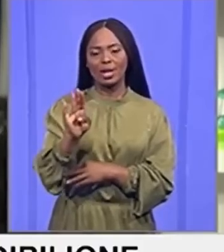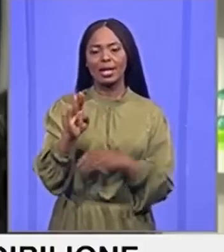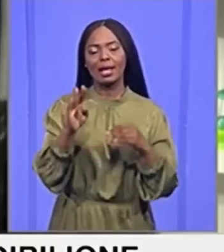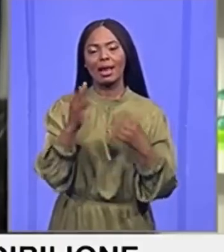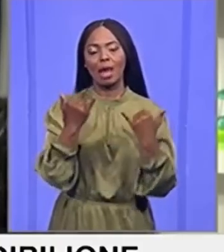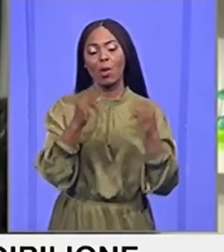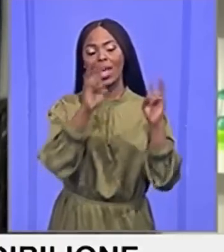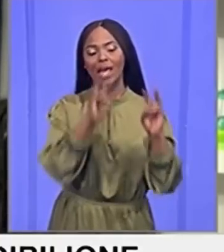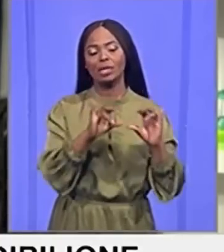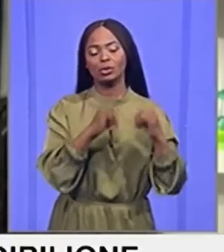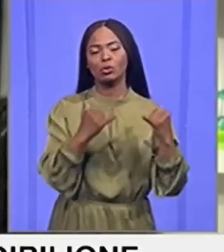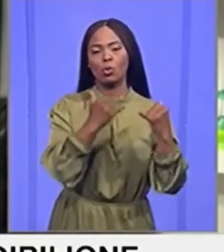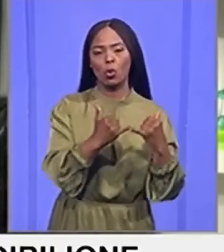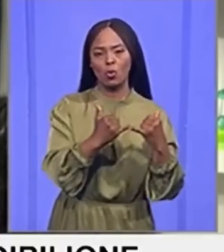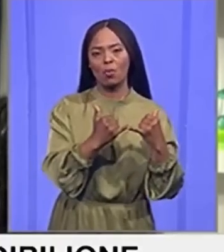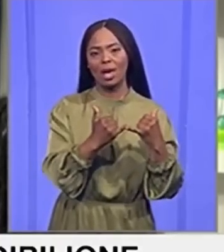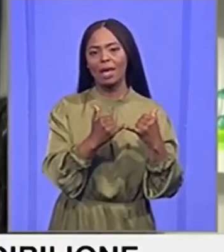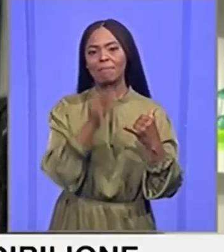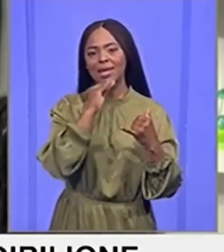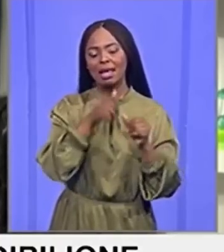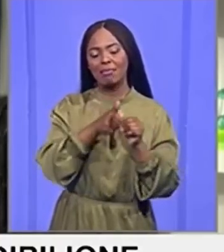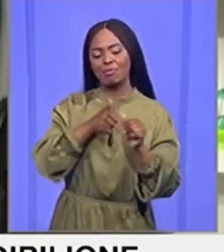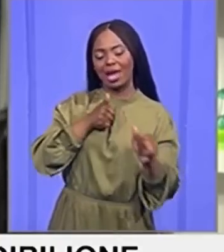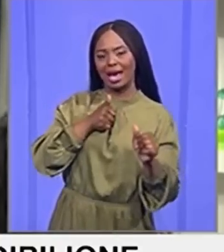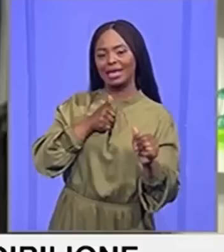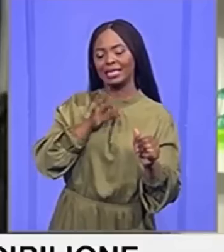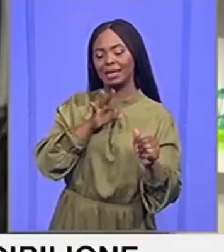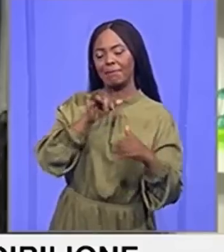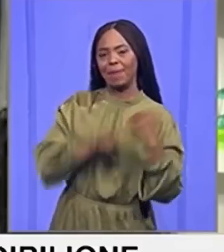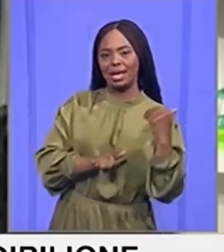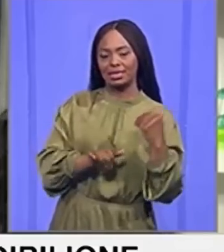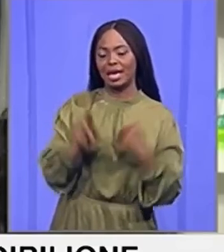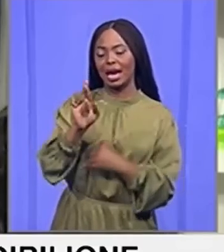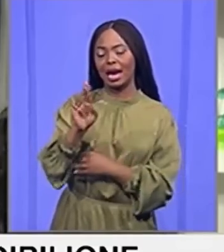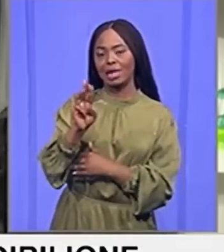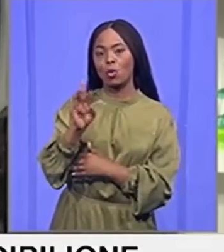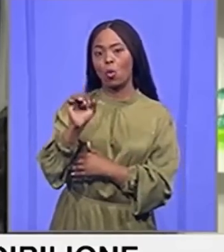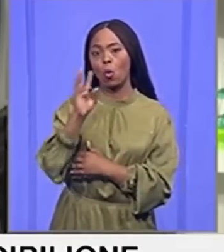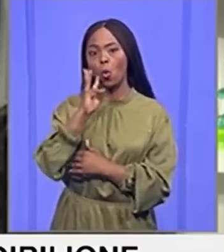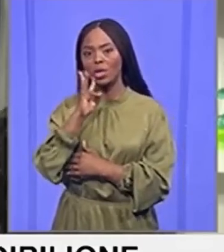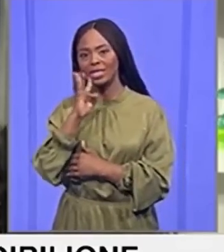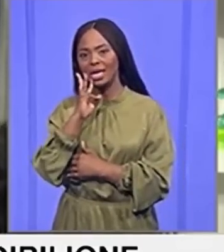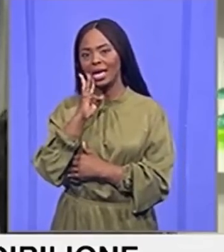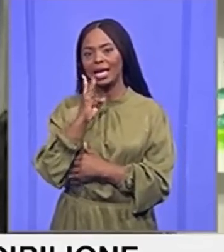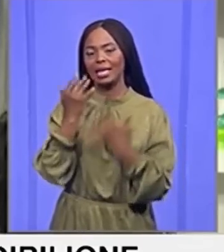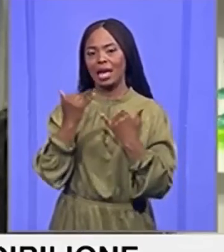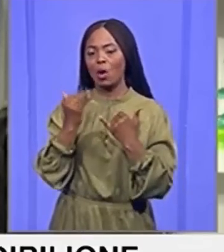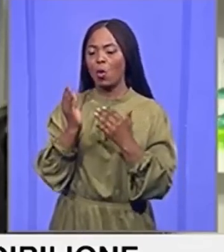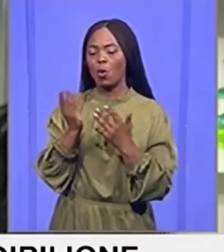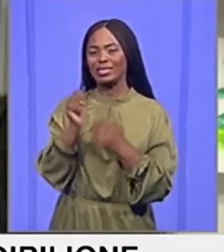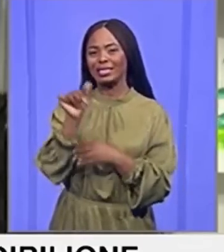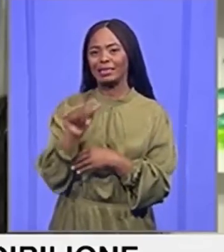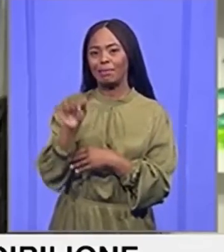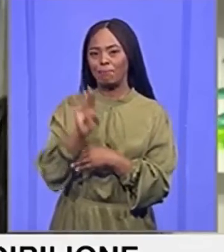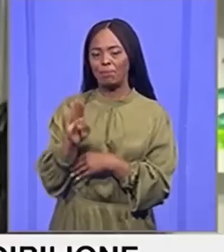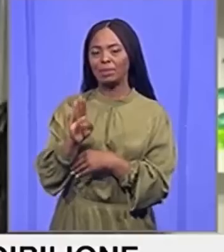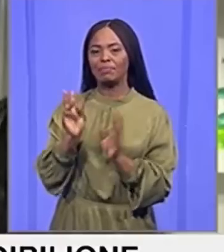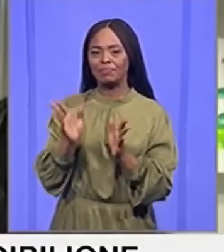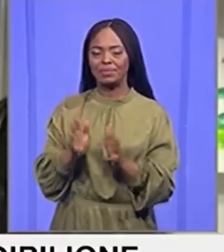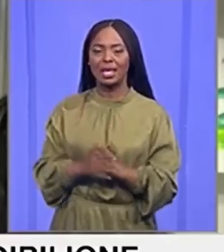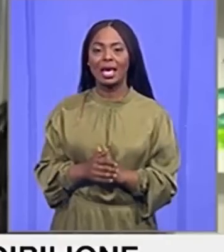3 months. Rand Water is just over 600 million in arrears for a shorter period of time. Now, we don't want to